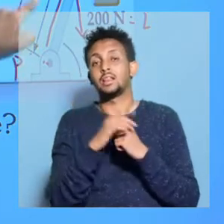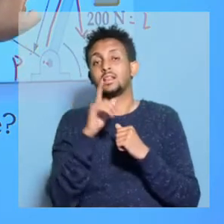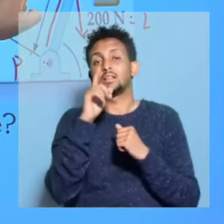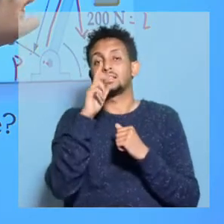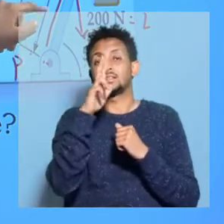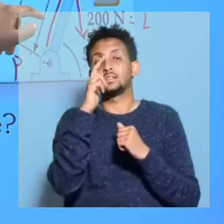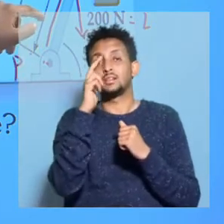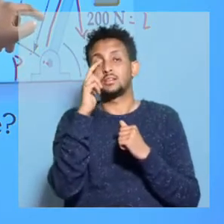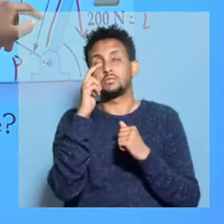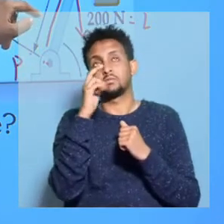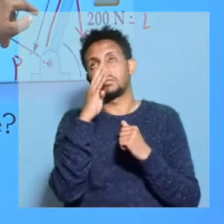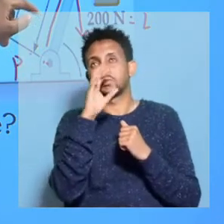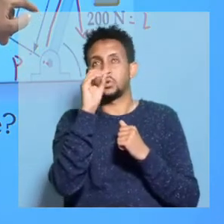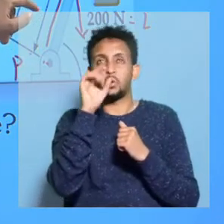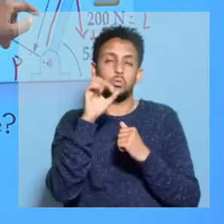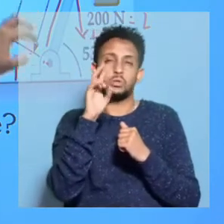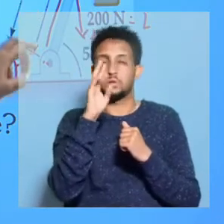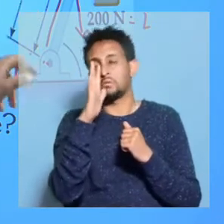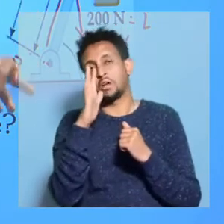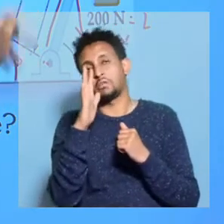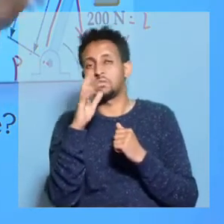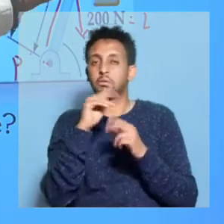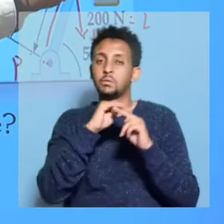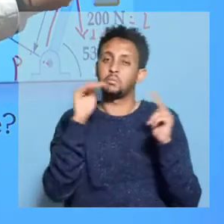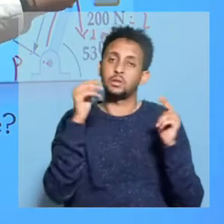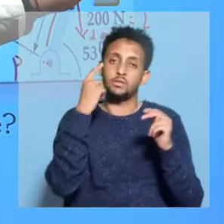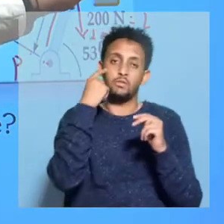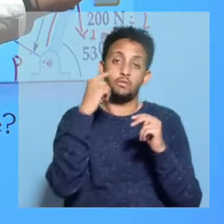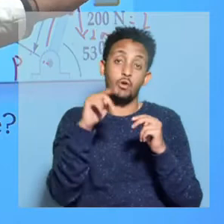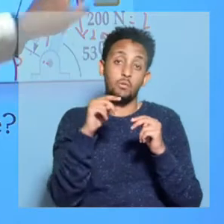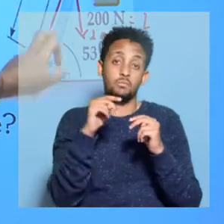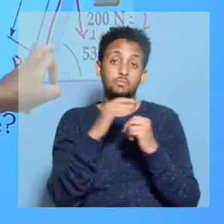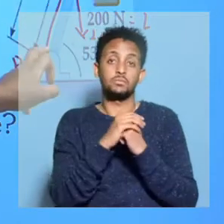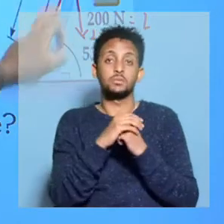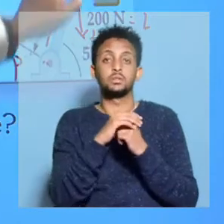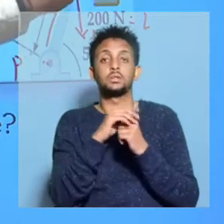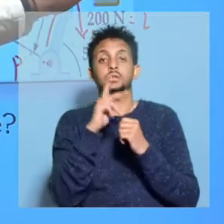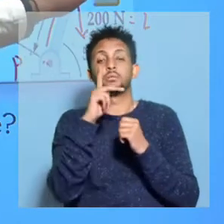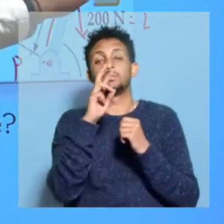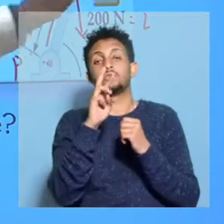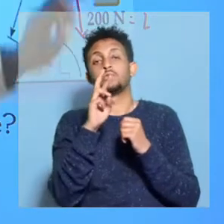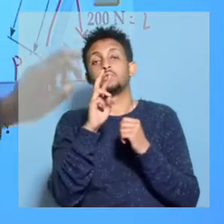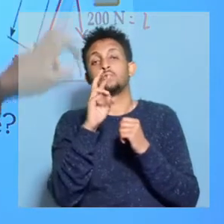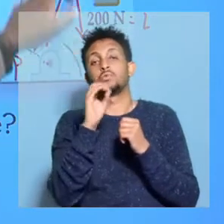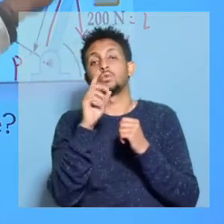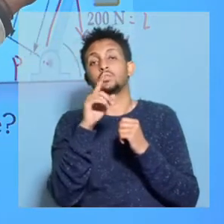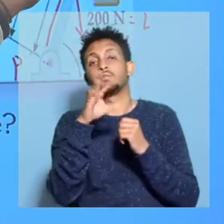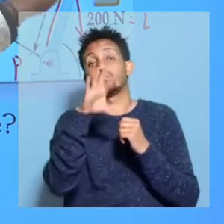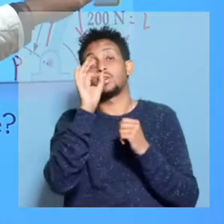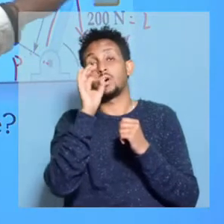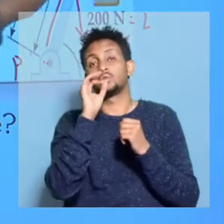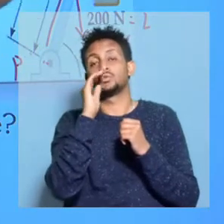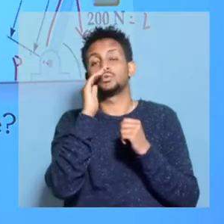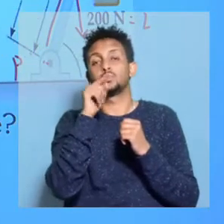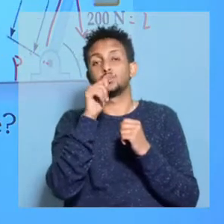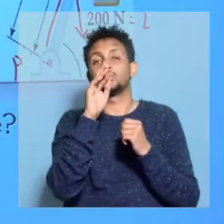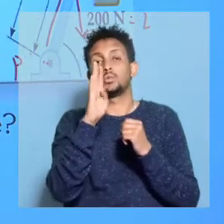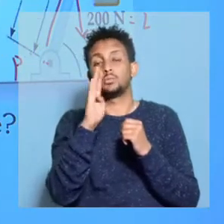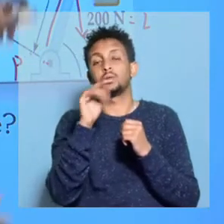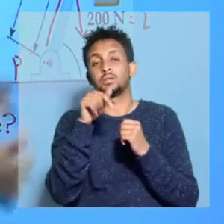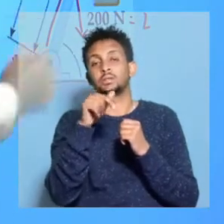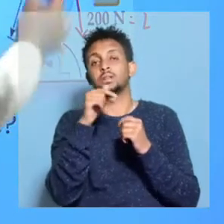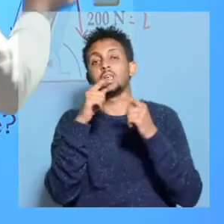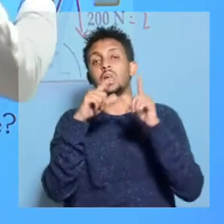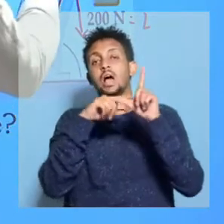at 3/4, almost 0.75 meter from the pivot is found to be here. And